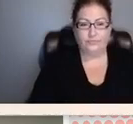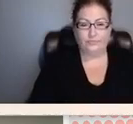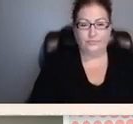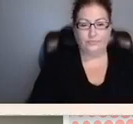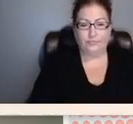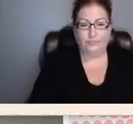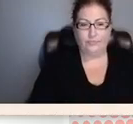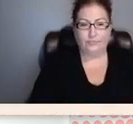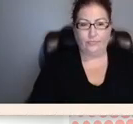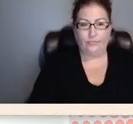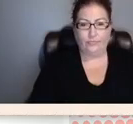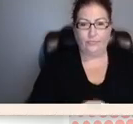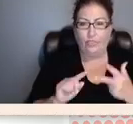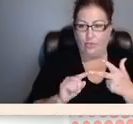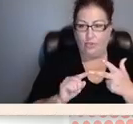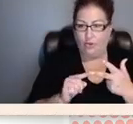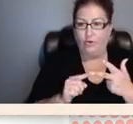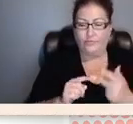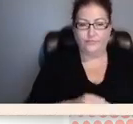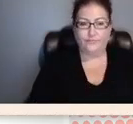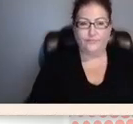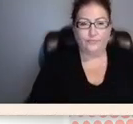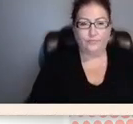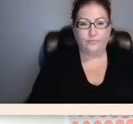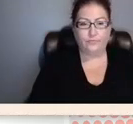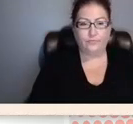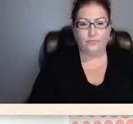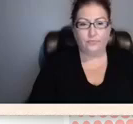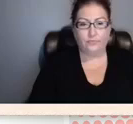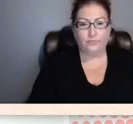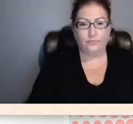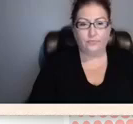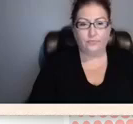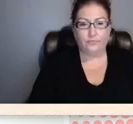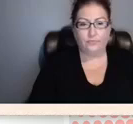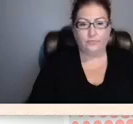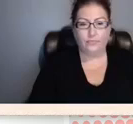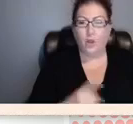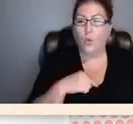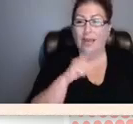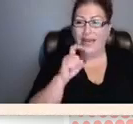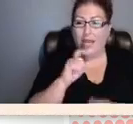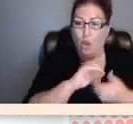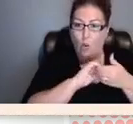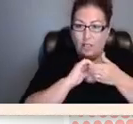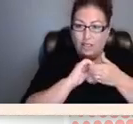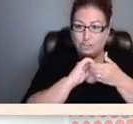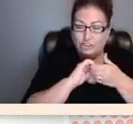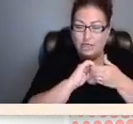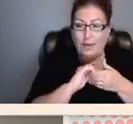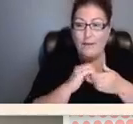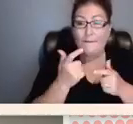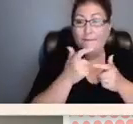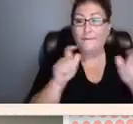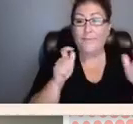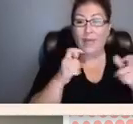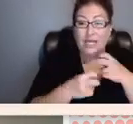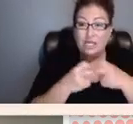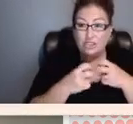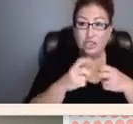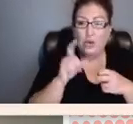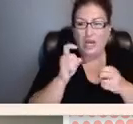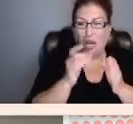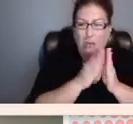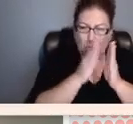Third, next bullet. We need coalitions. Big issues need broad-based coalitions.